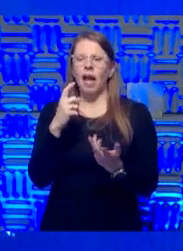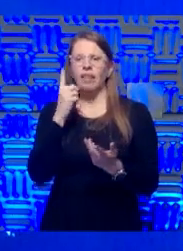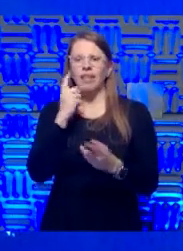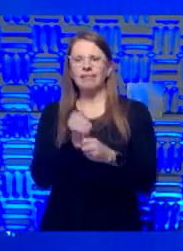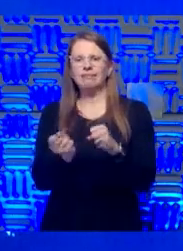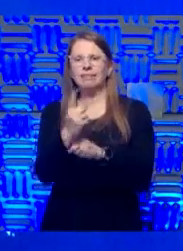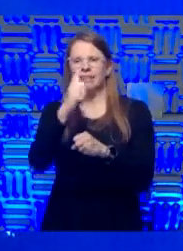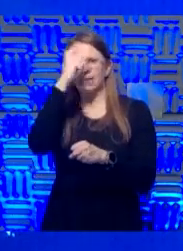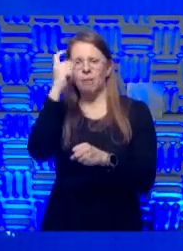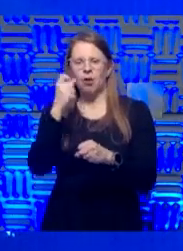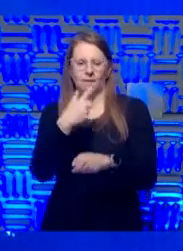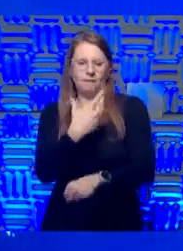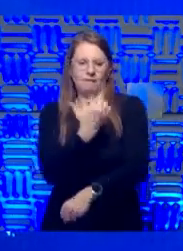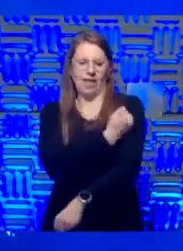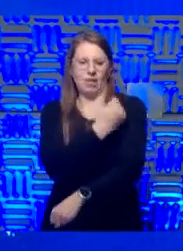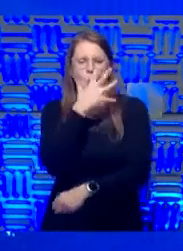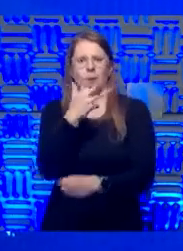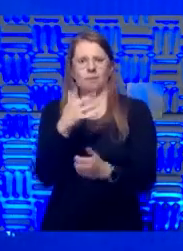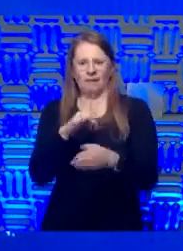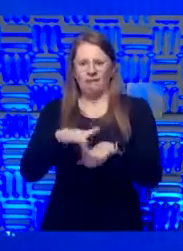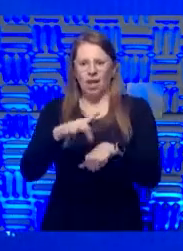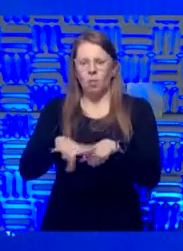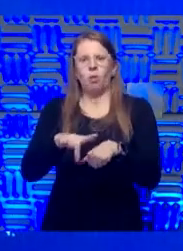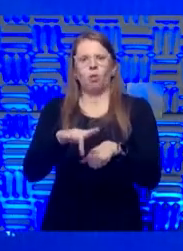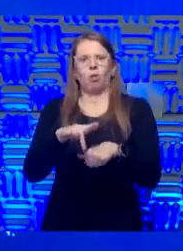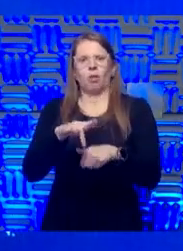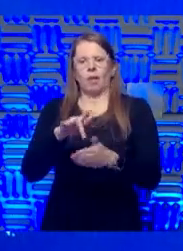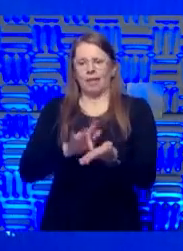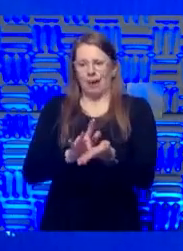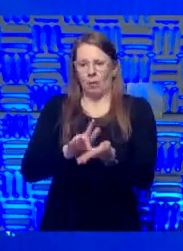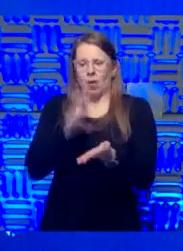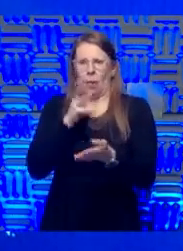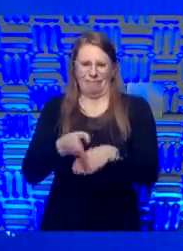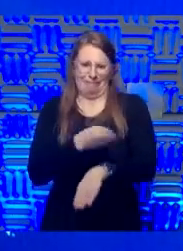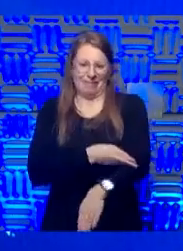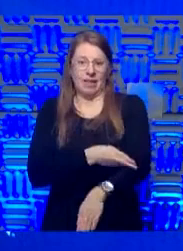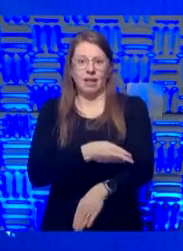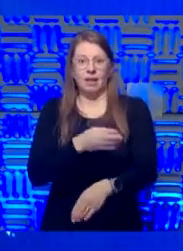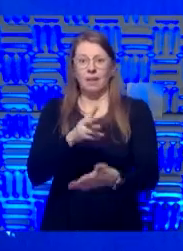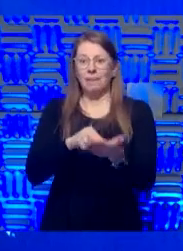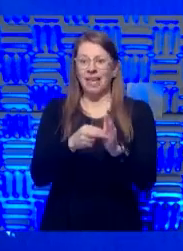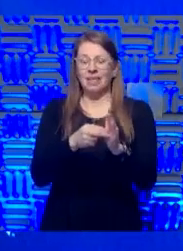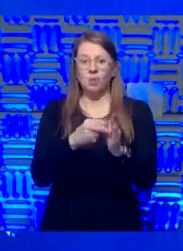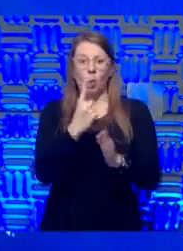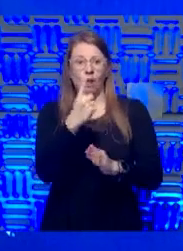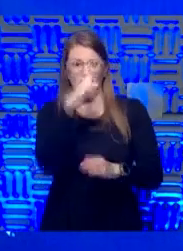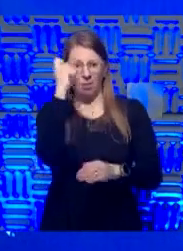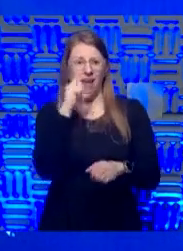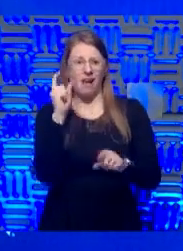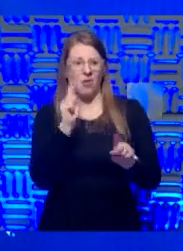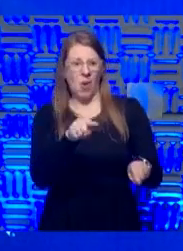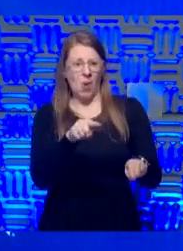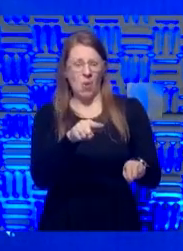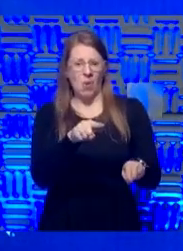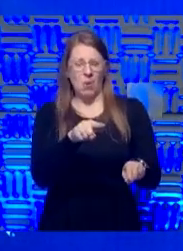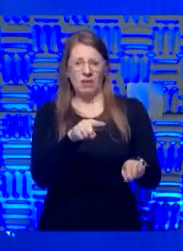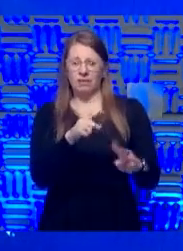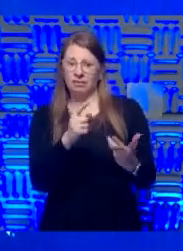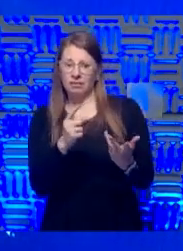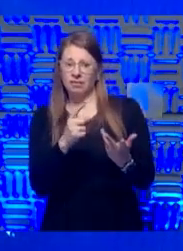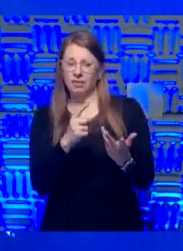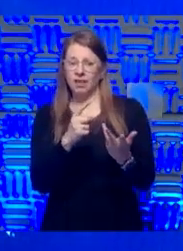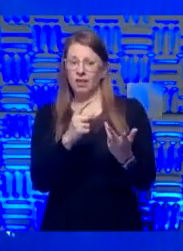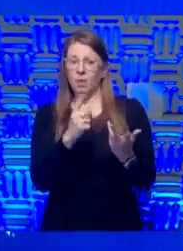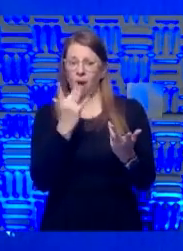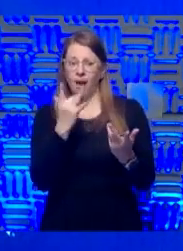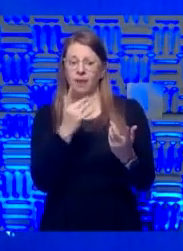be available, the therapies will be better. So do we really lose a lot if we're not out there for one summer, or is it better to keep folks safe knowing the kids